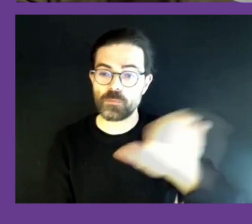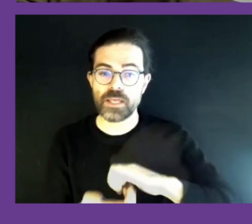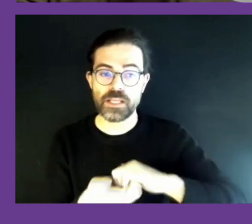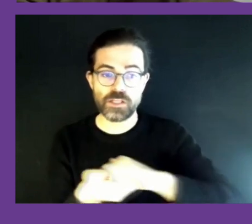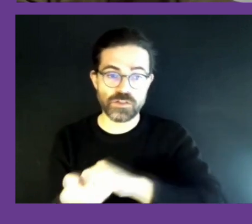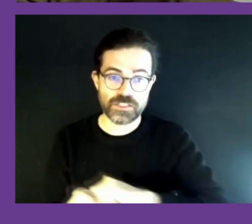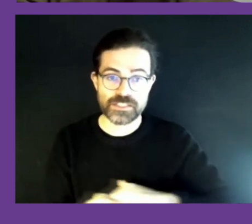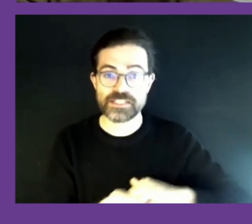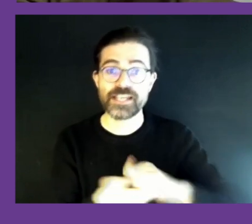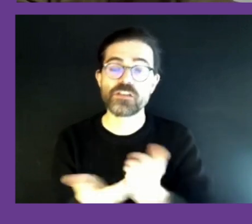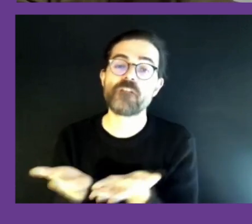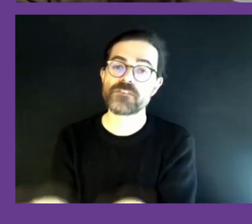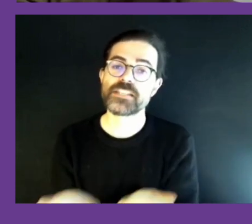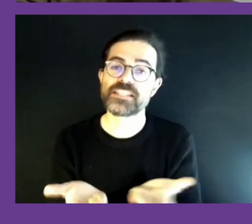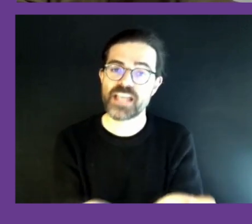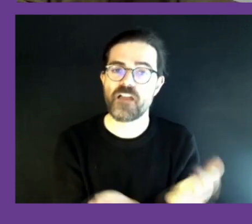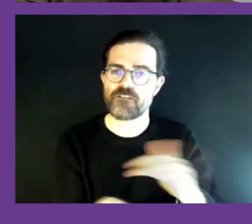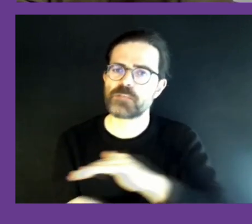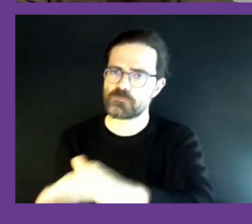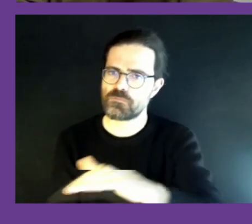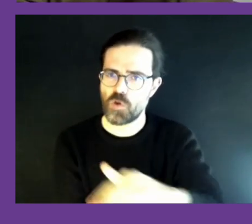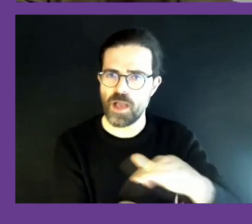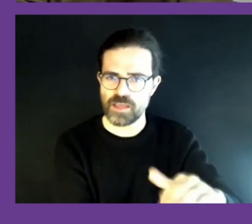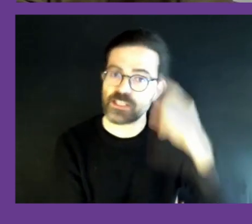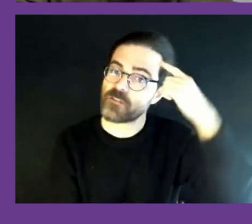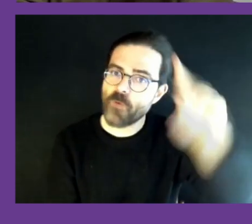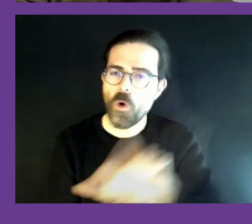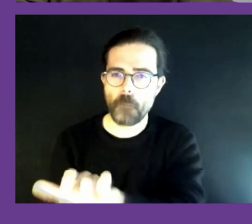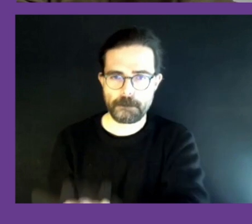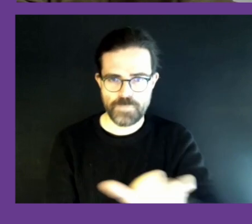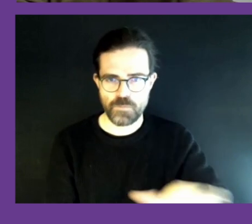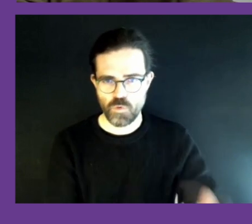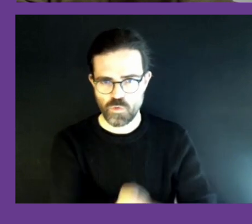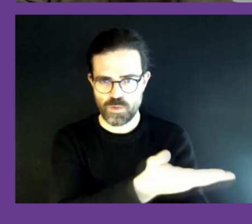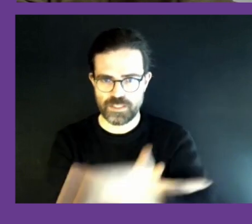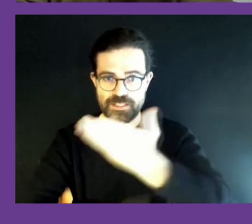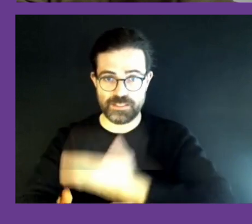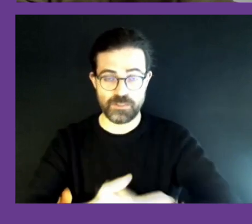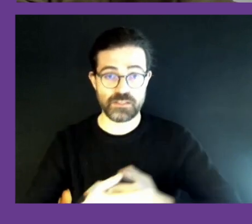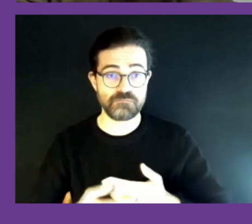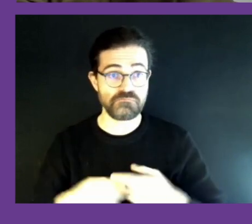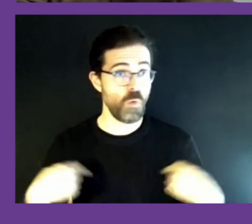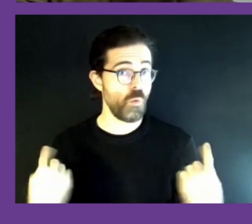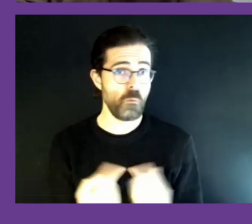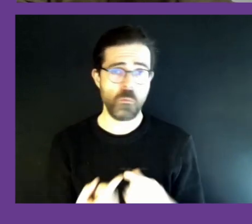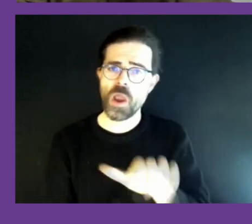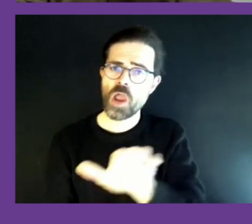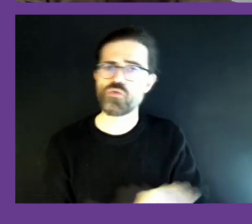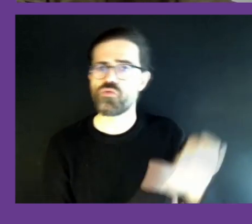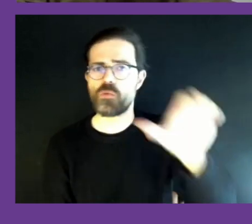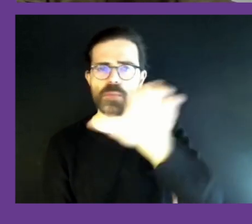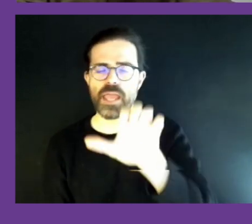for Persons with Disabilities. We are a European NGO, and we represent over